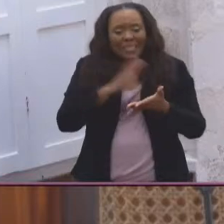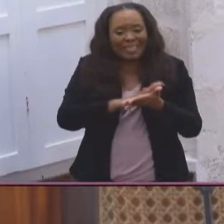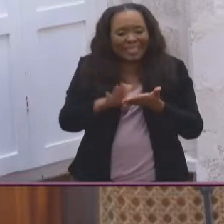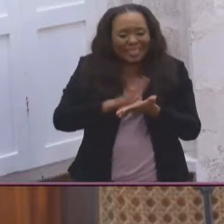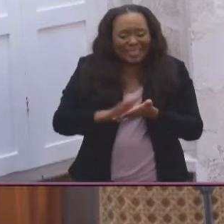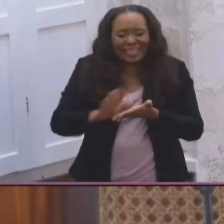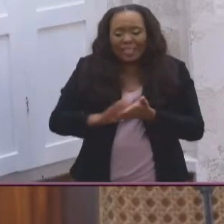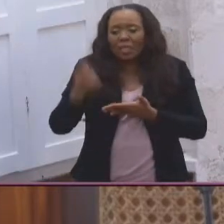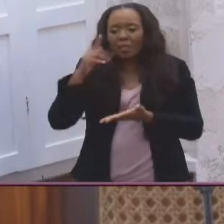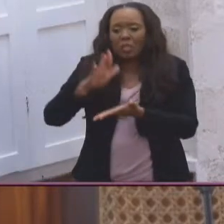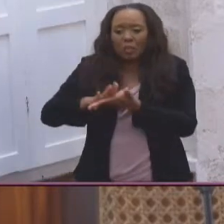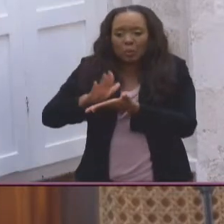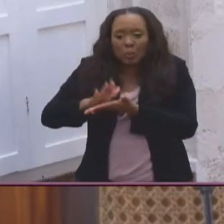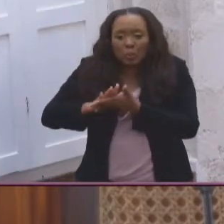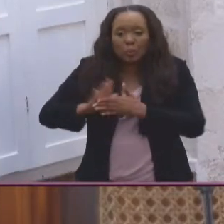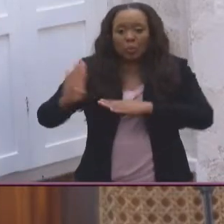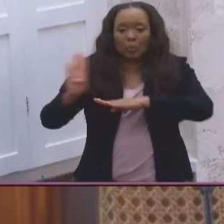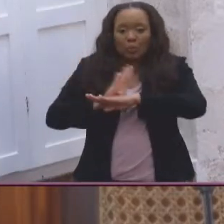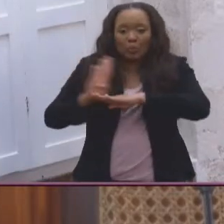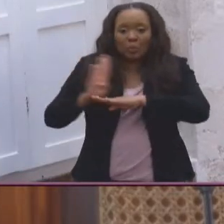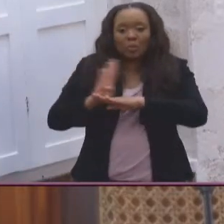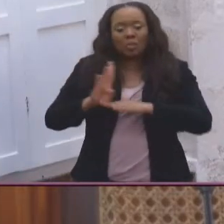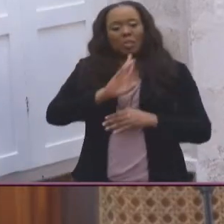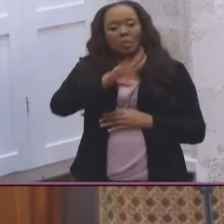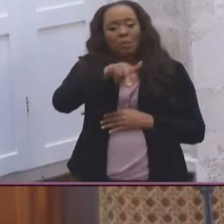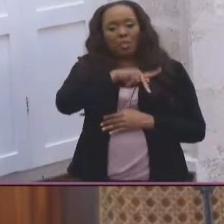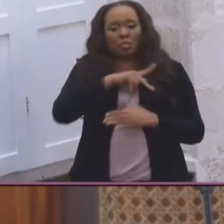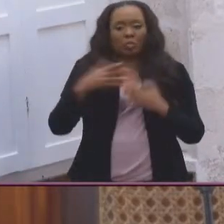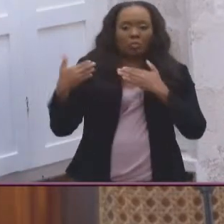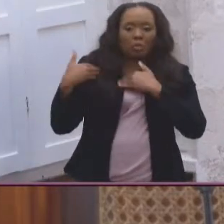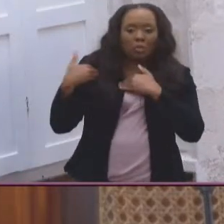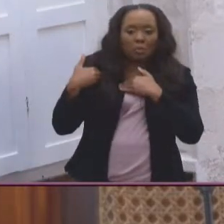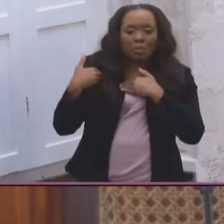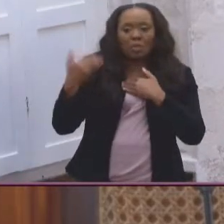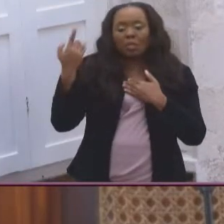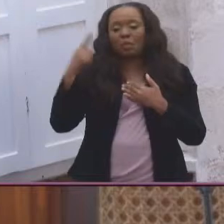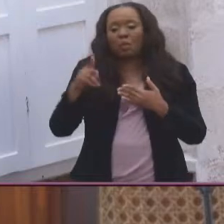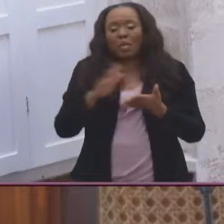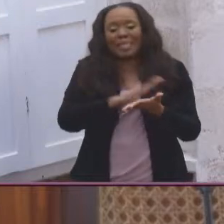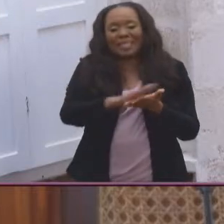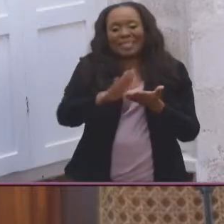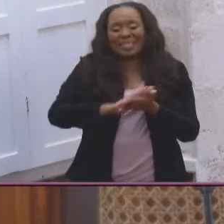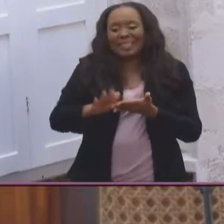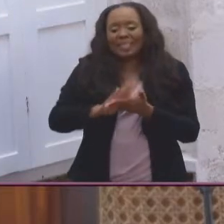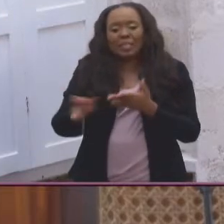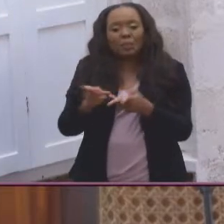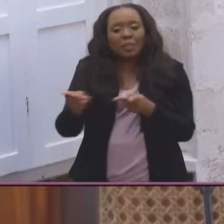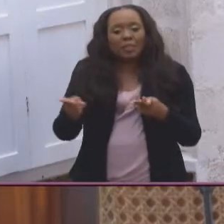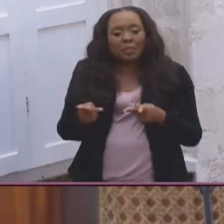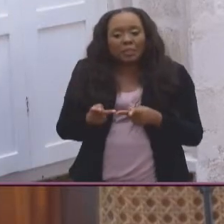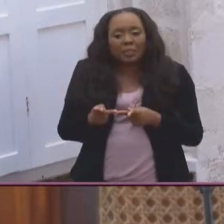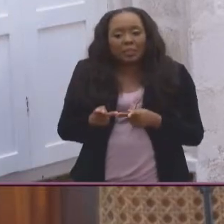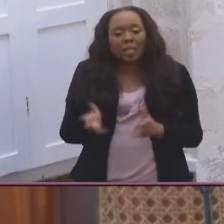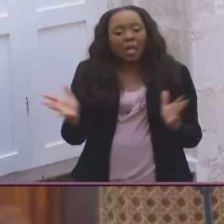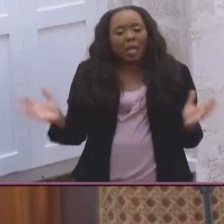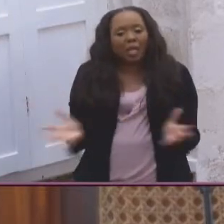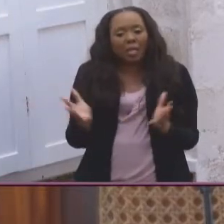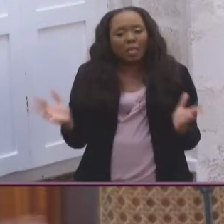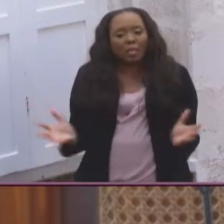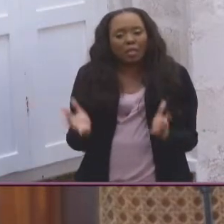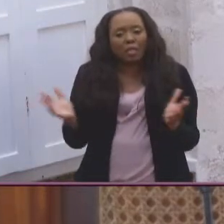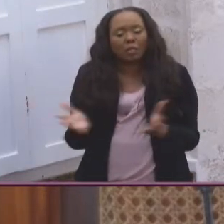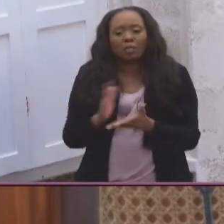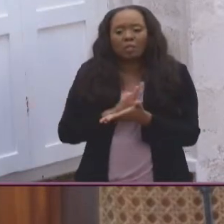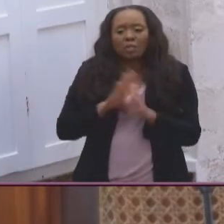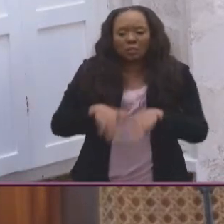encourage personal responsibility for keeping places clean. We have to encourage children to be